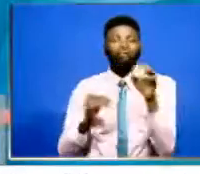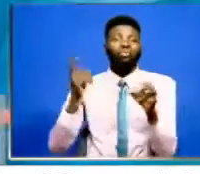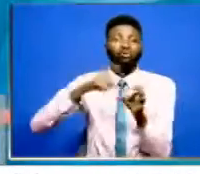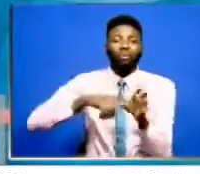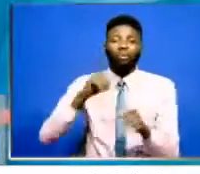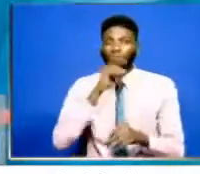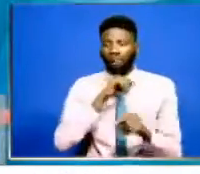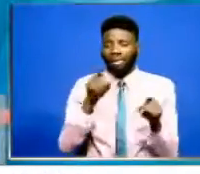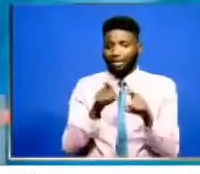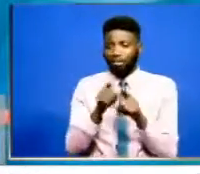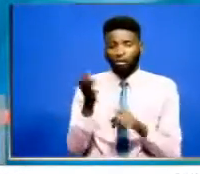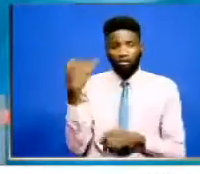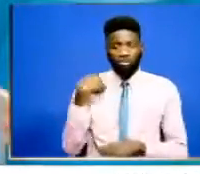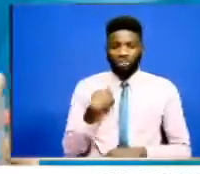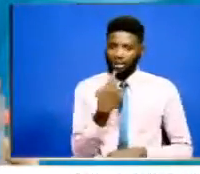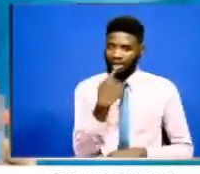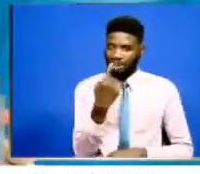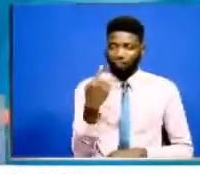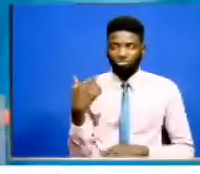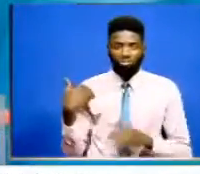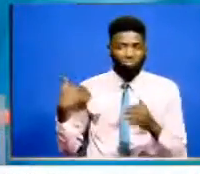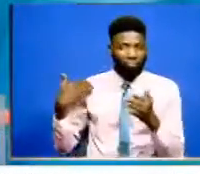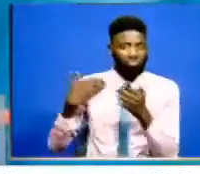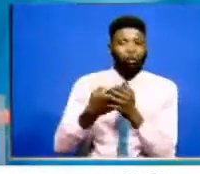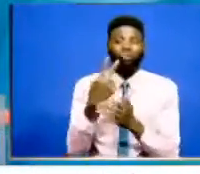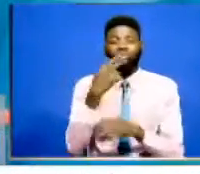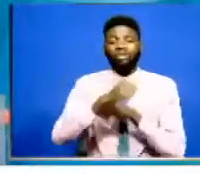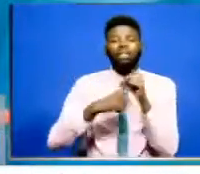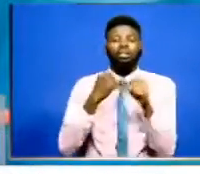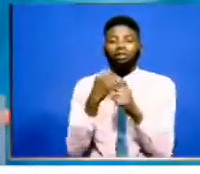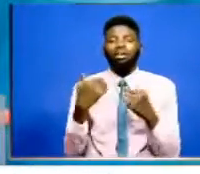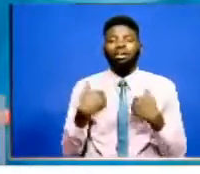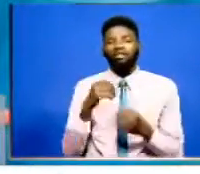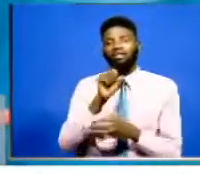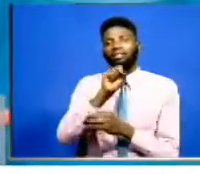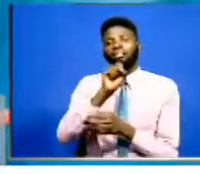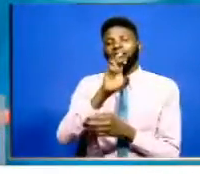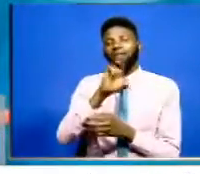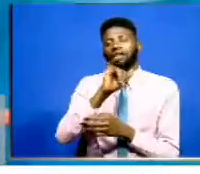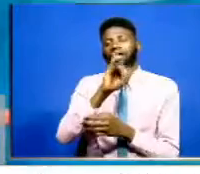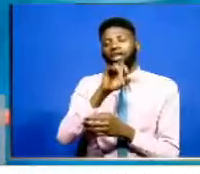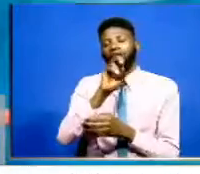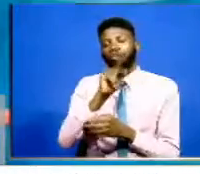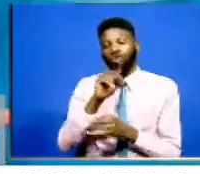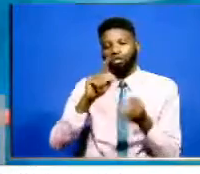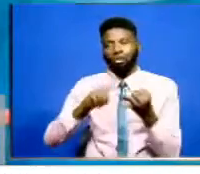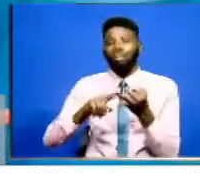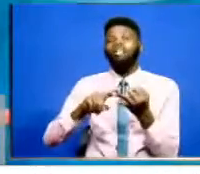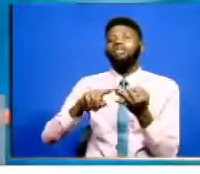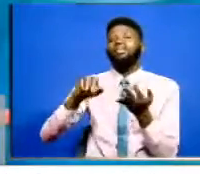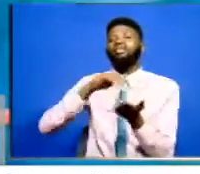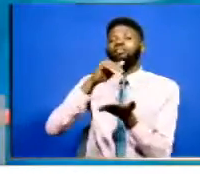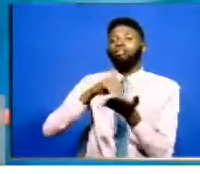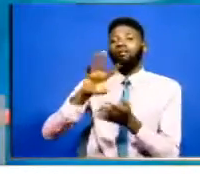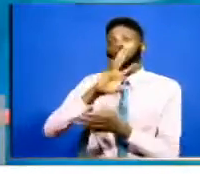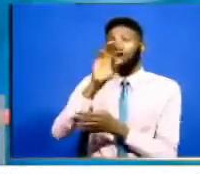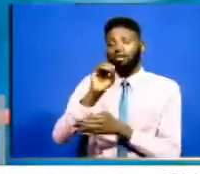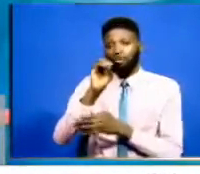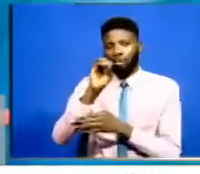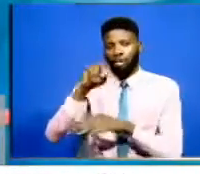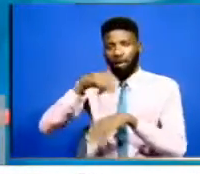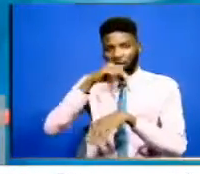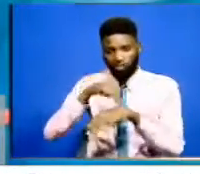earlier, just, mm-hmm. within 2 years, we, mm-hmm. have Sierra Leone, Central African Republic, mm-hmm. and recently